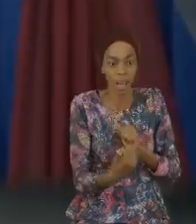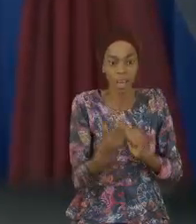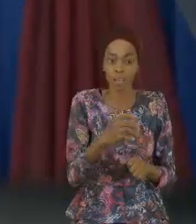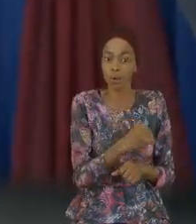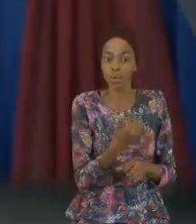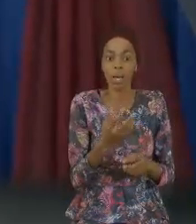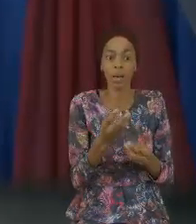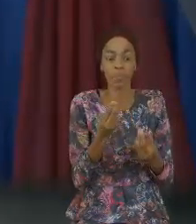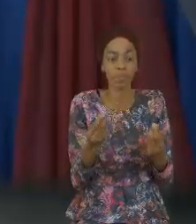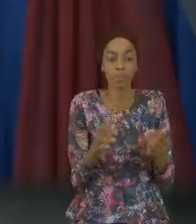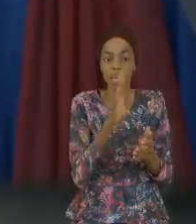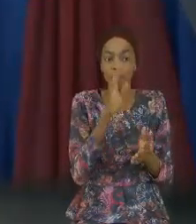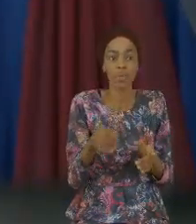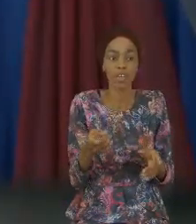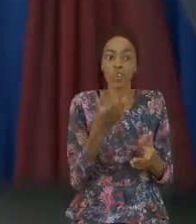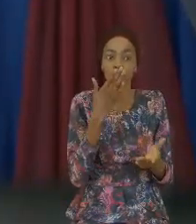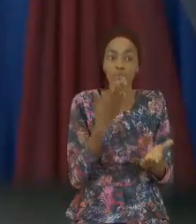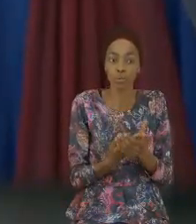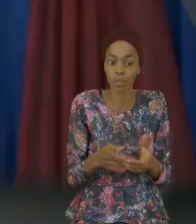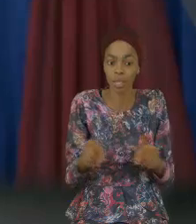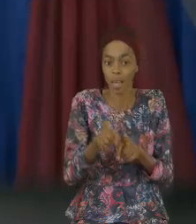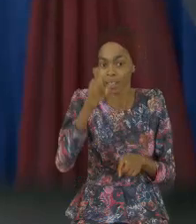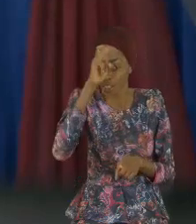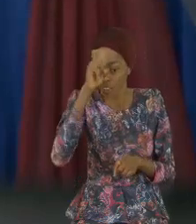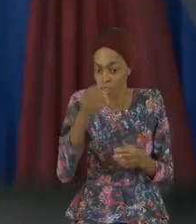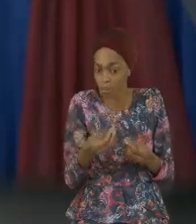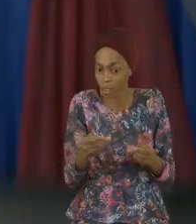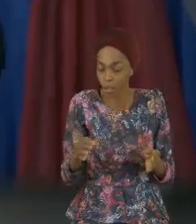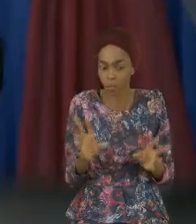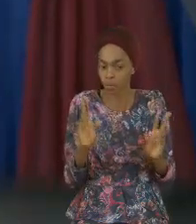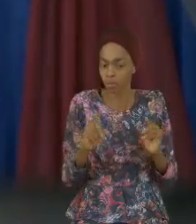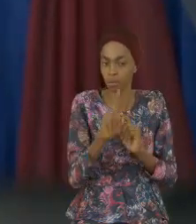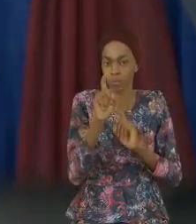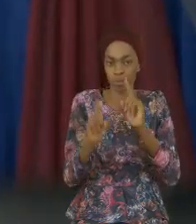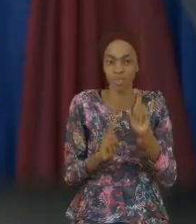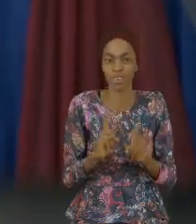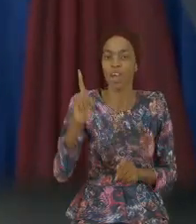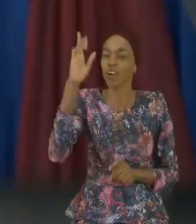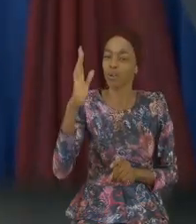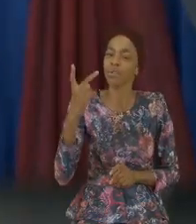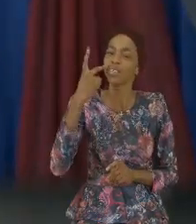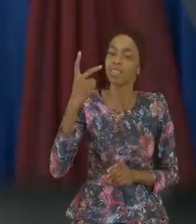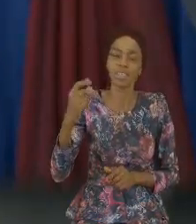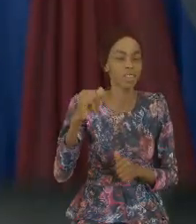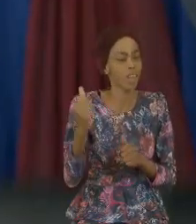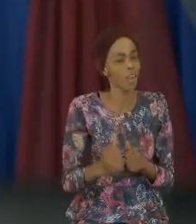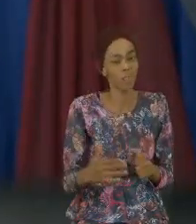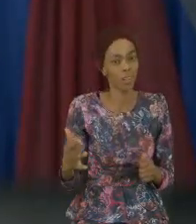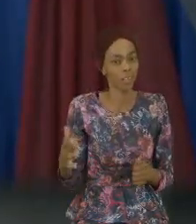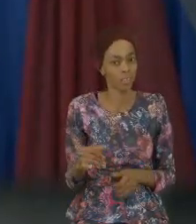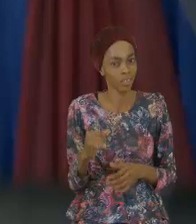as the land of Egypt? Don't question, God sees everything. Have you noticed when you are in